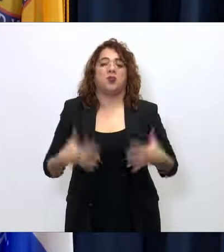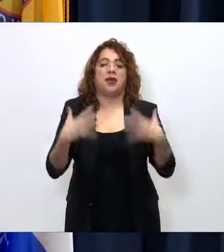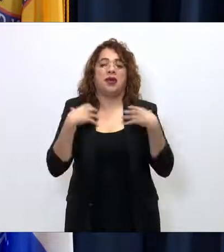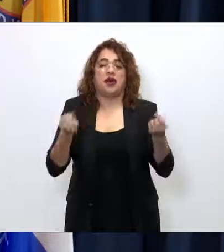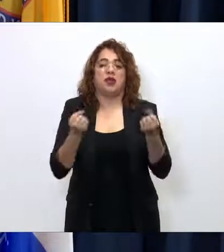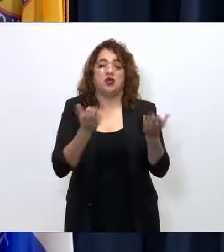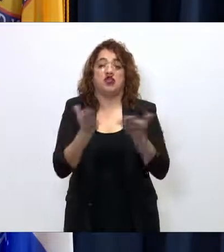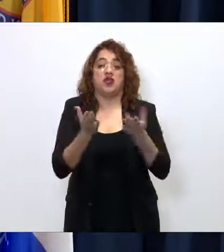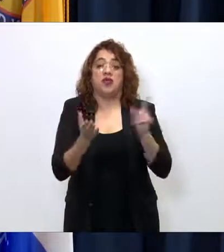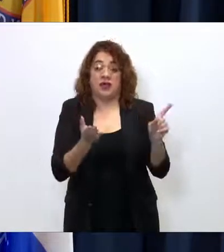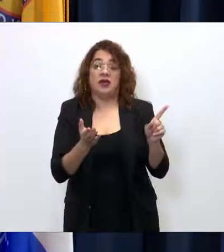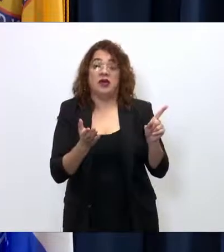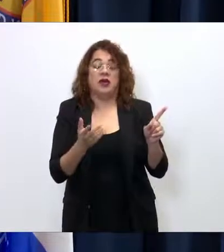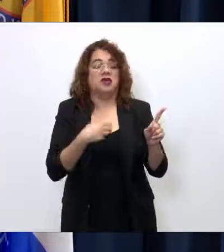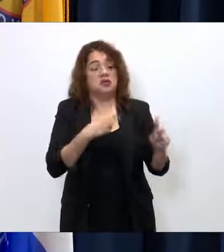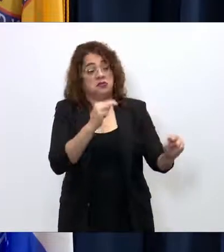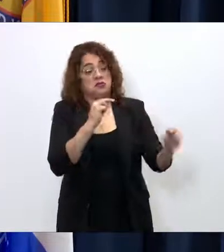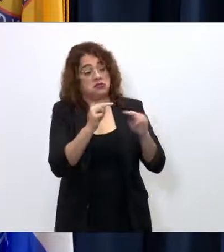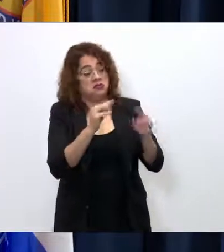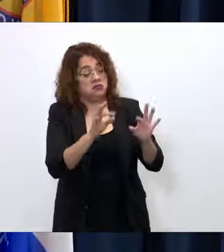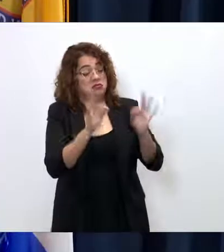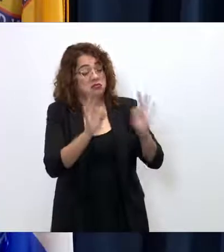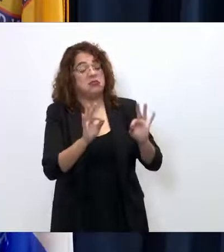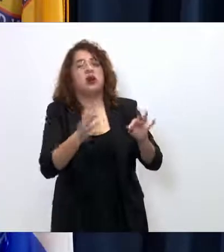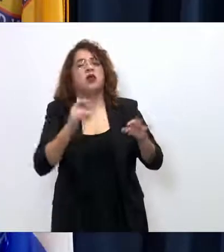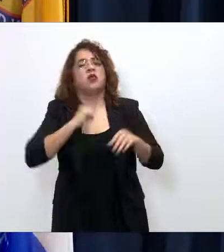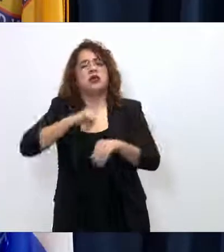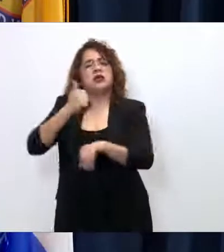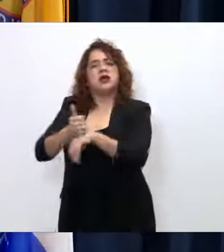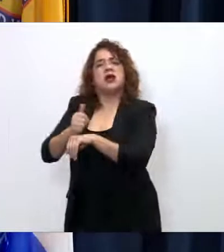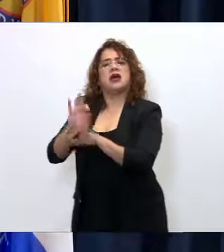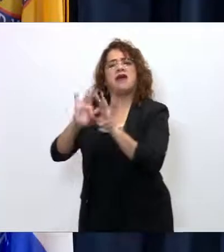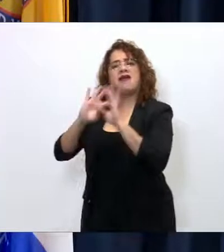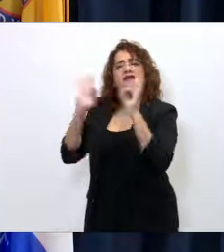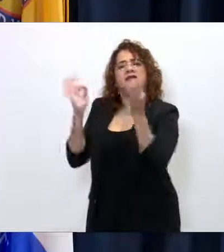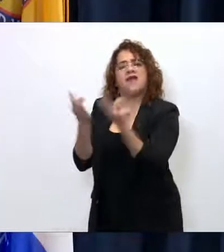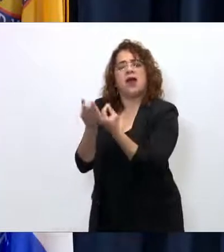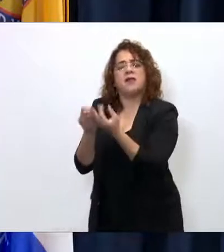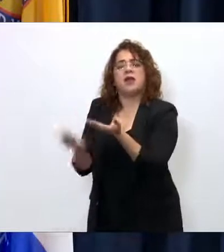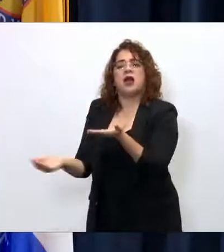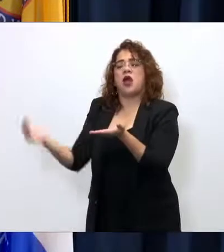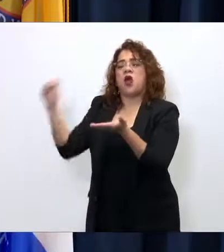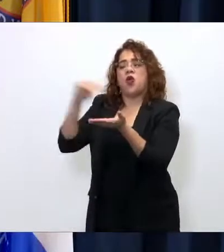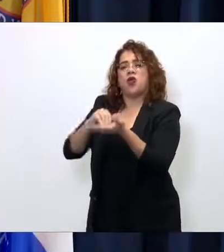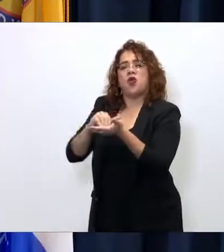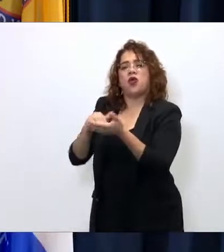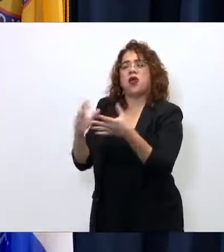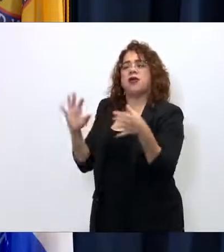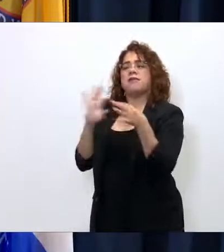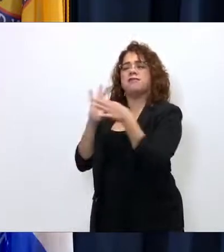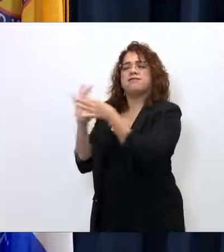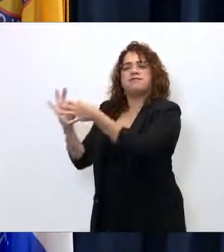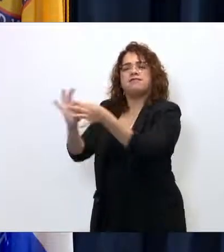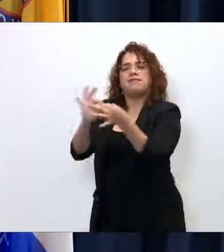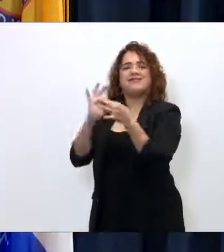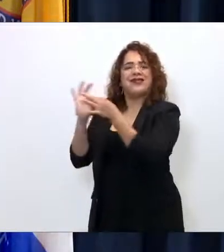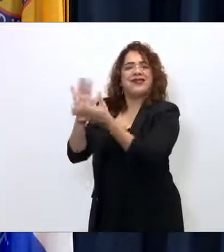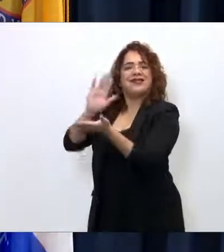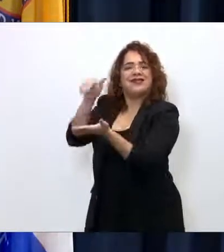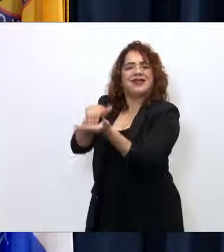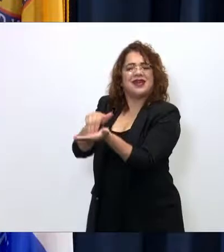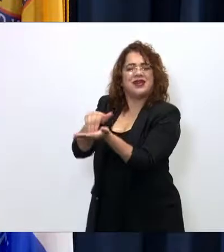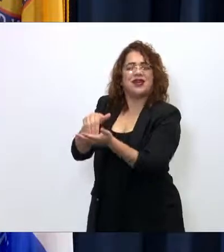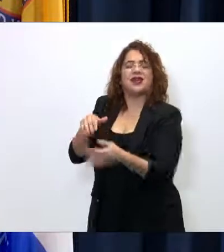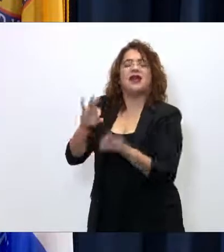house and facilitate a family reunification center for migrant children here at the Convention Center. We know